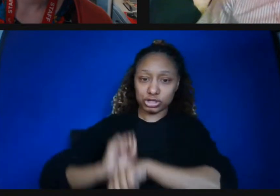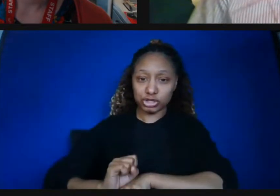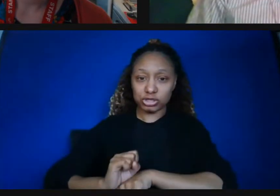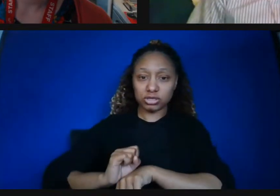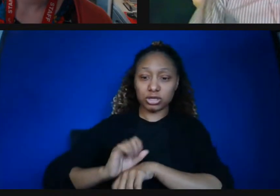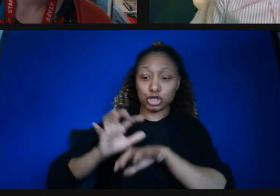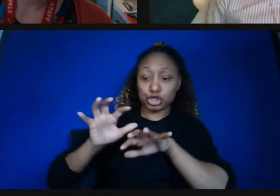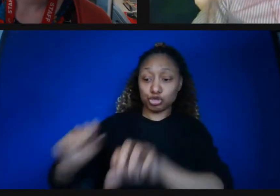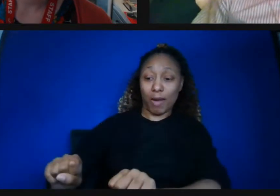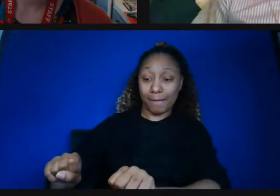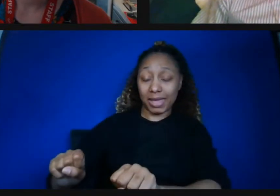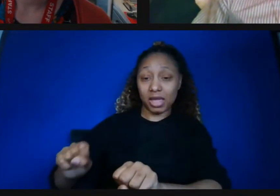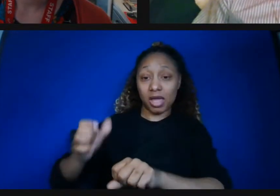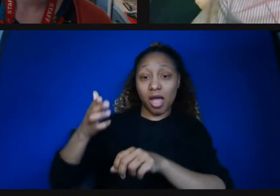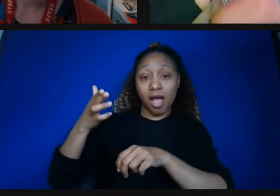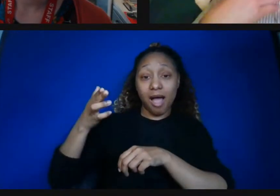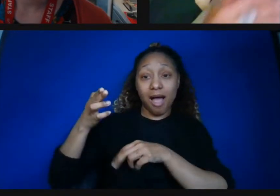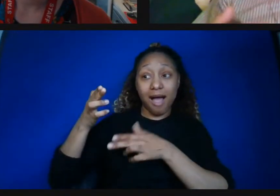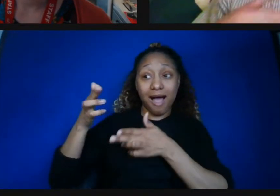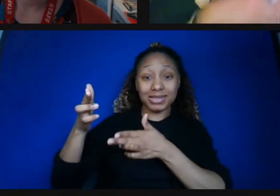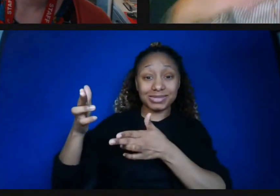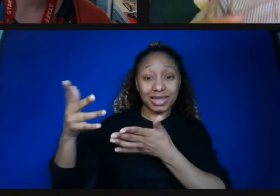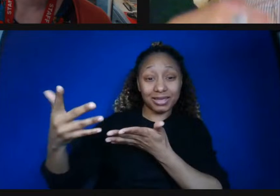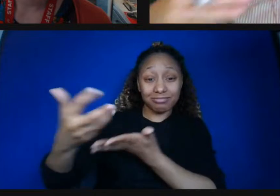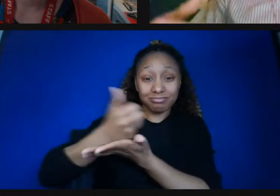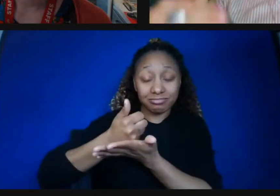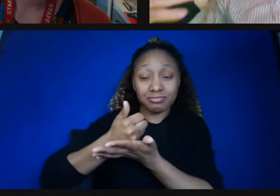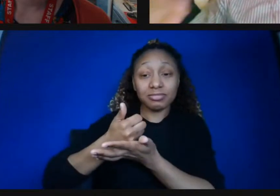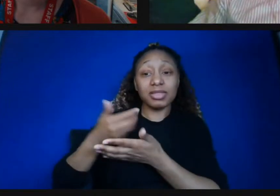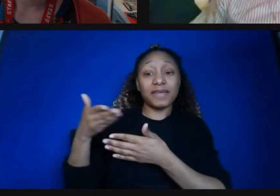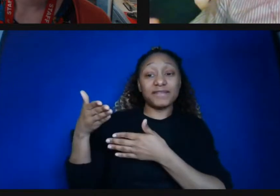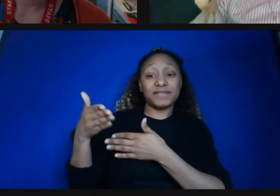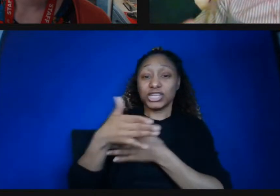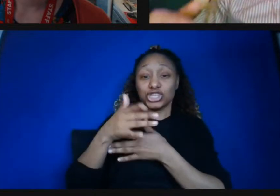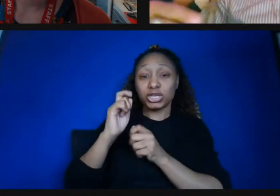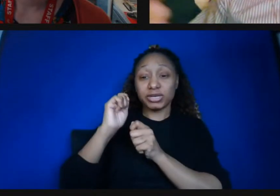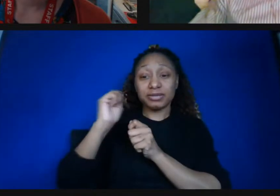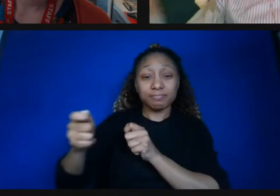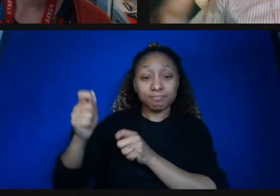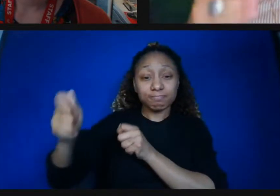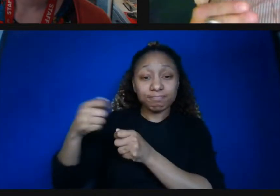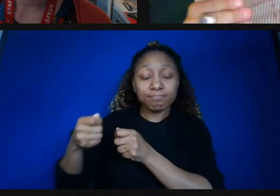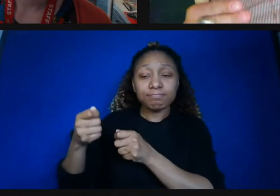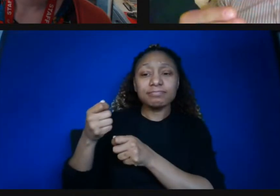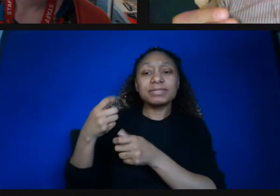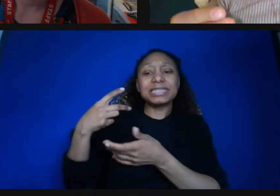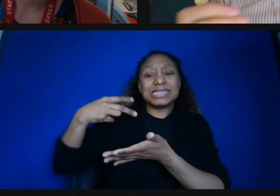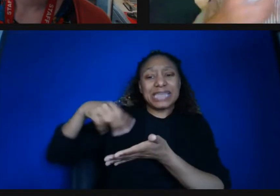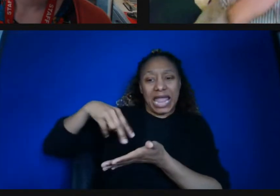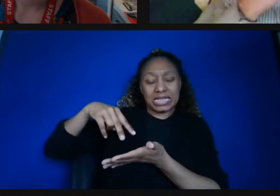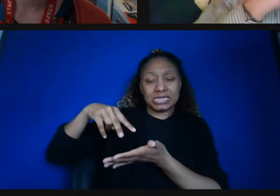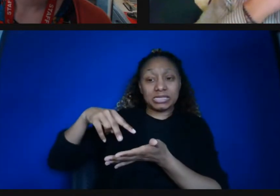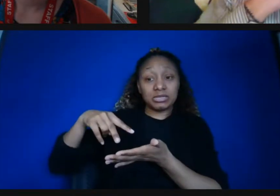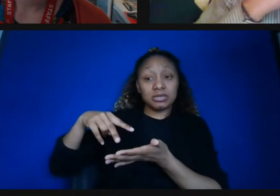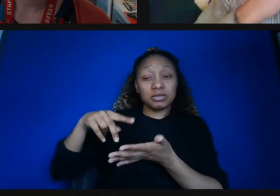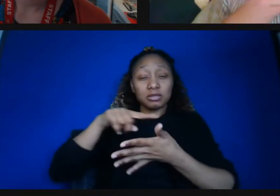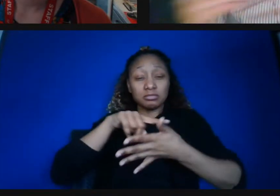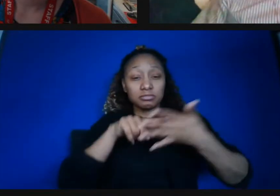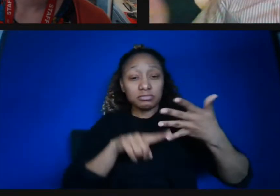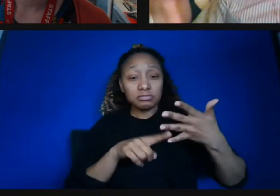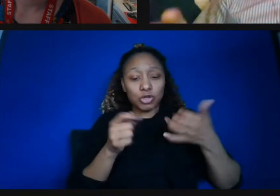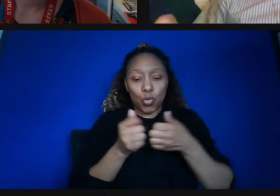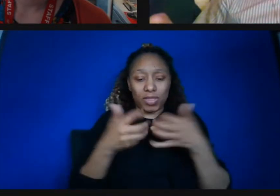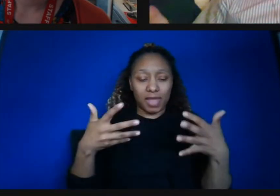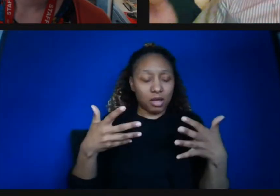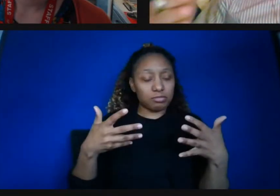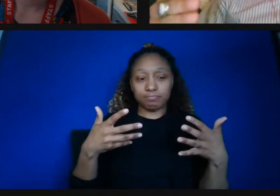hunting, fishing, doing a particular craft, maintaining a particular dance, that without it, they would have a